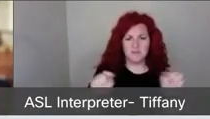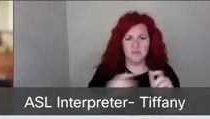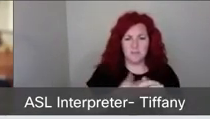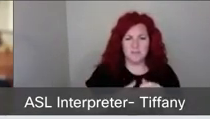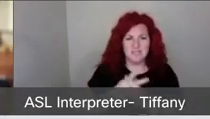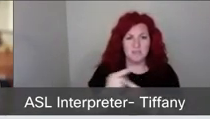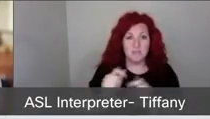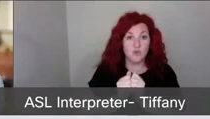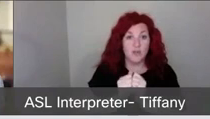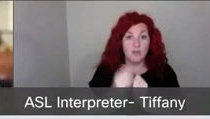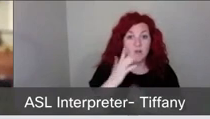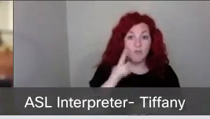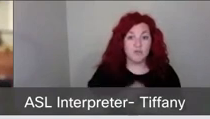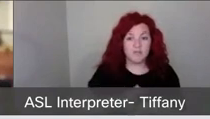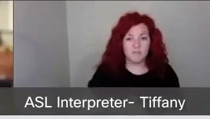thank you for your time.